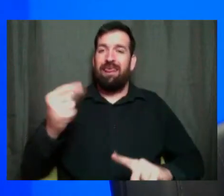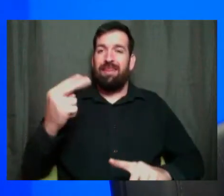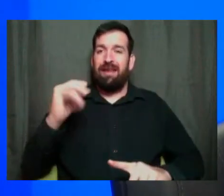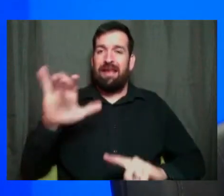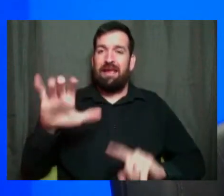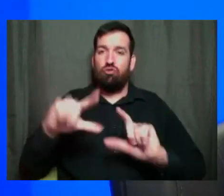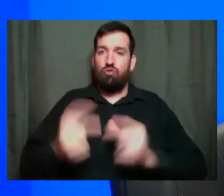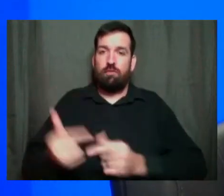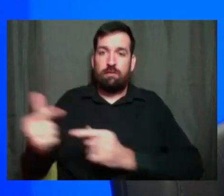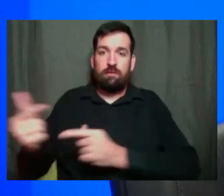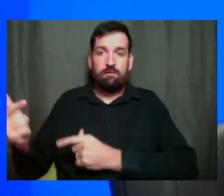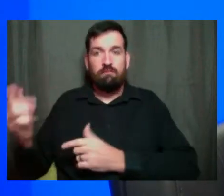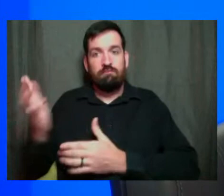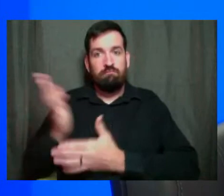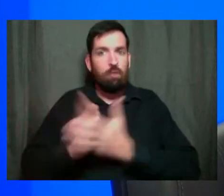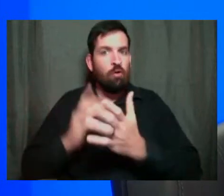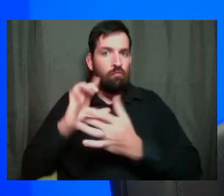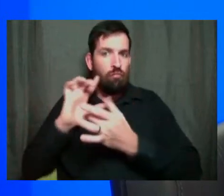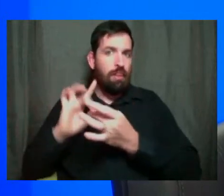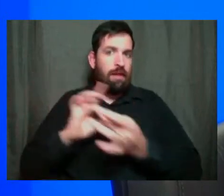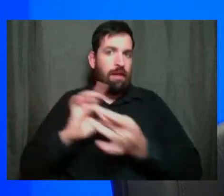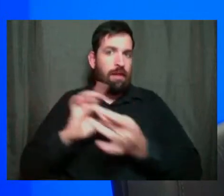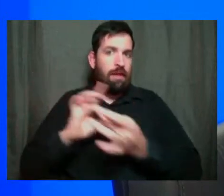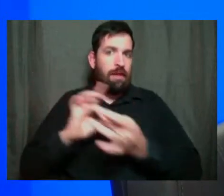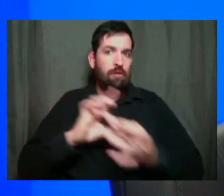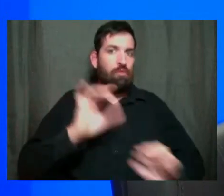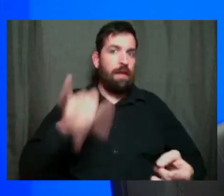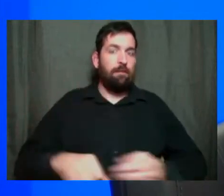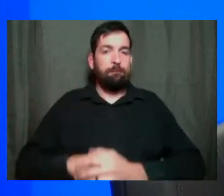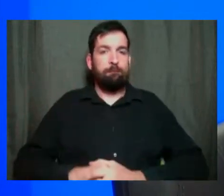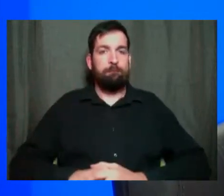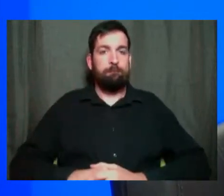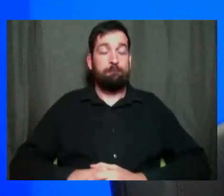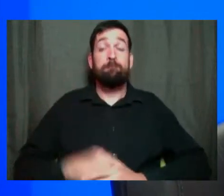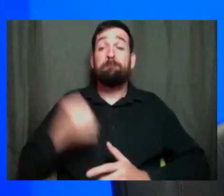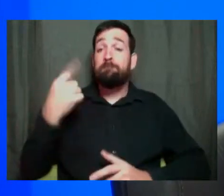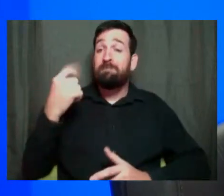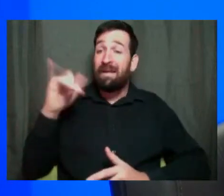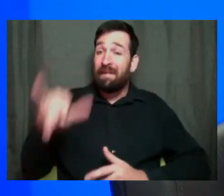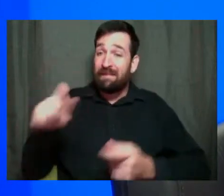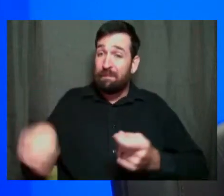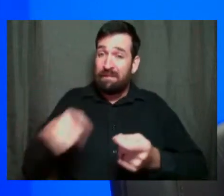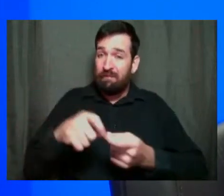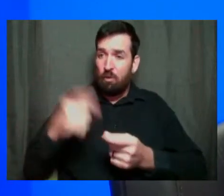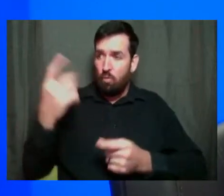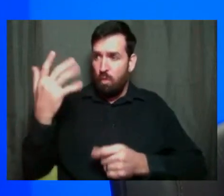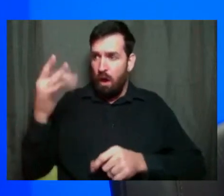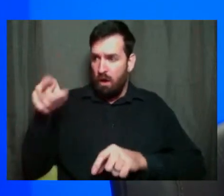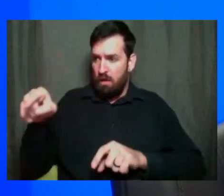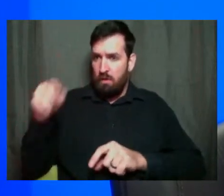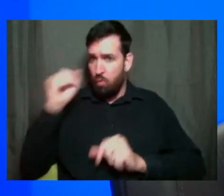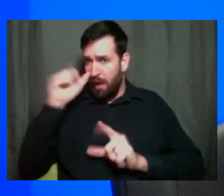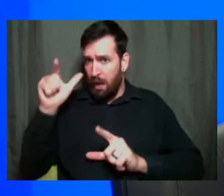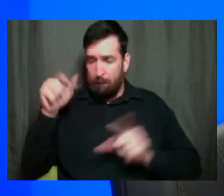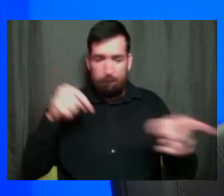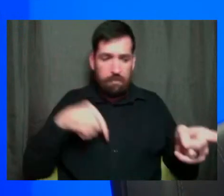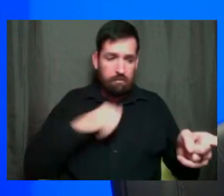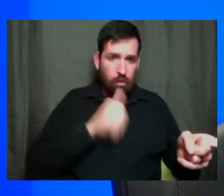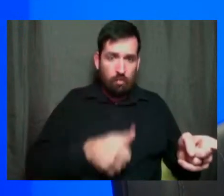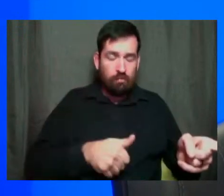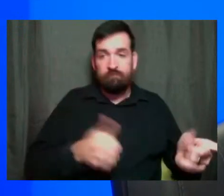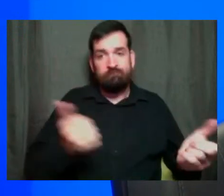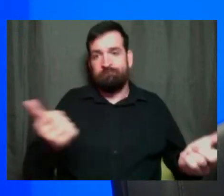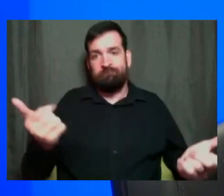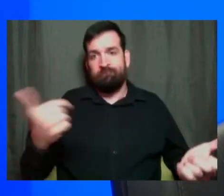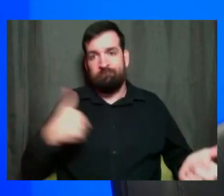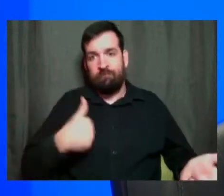what that is probably related to. As far as that specific, why someone wakes up and I don't and they do, that's something we just don't